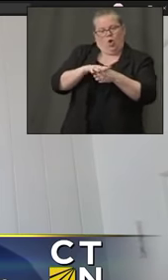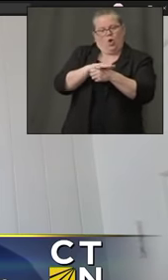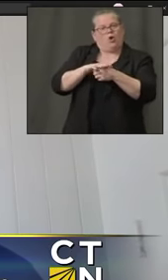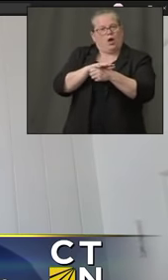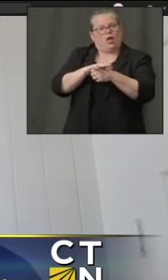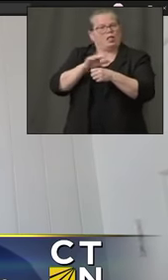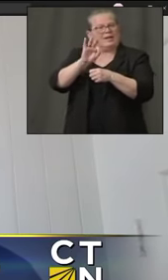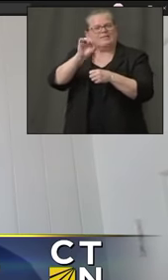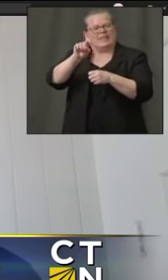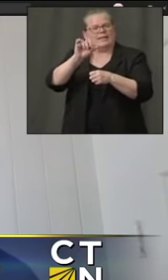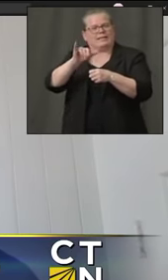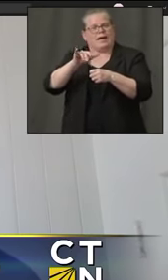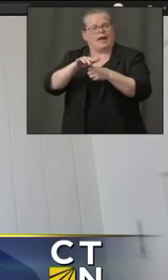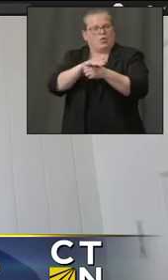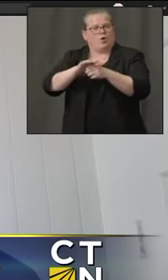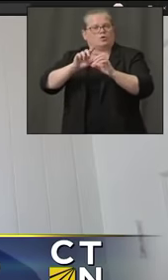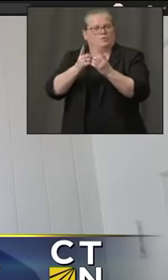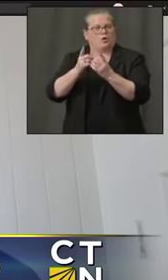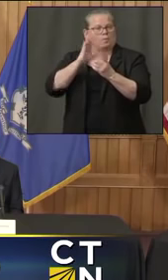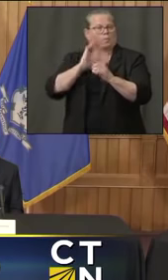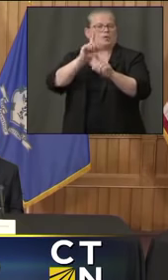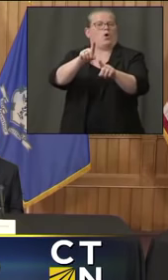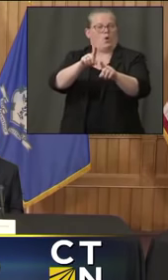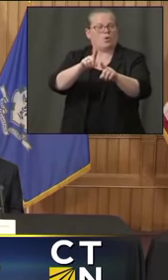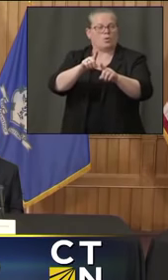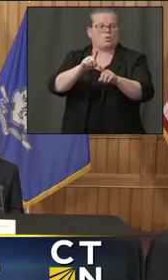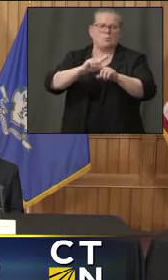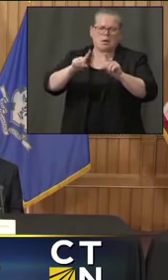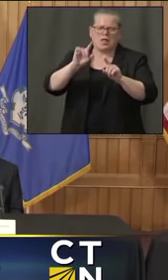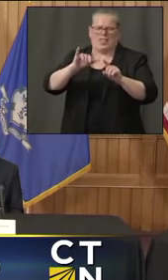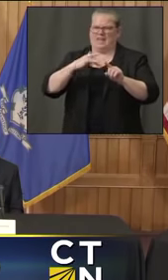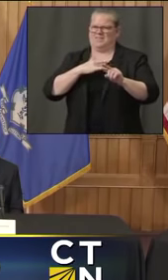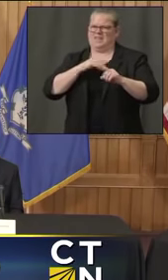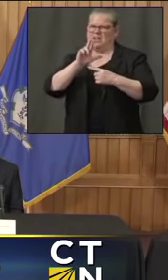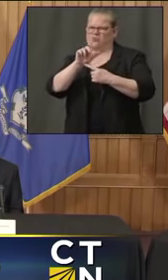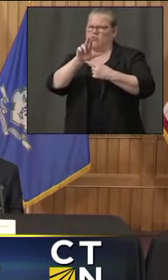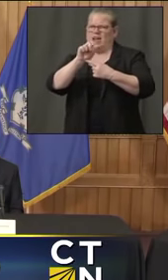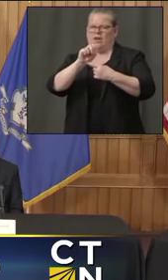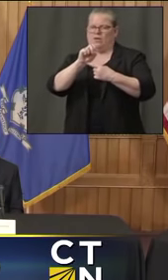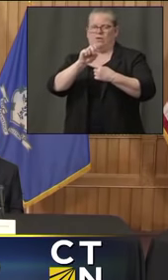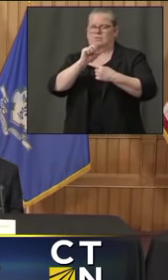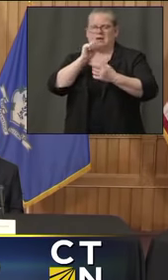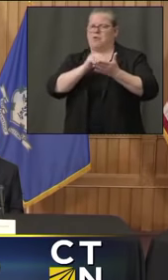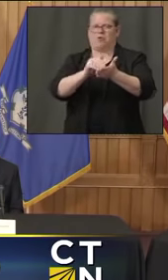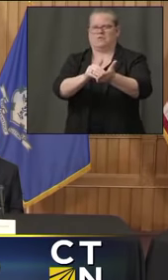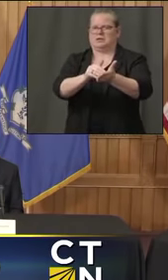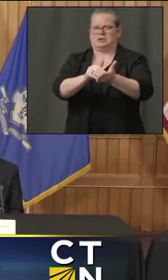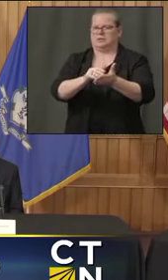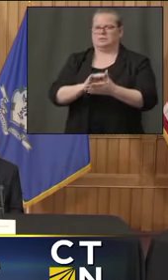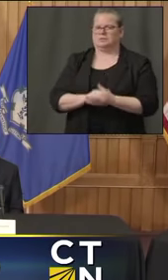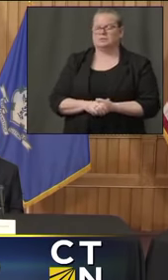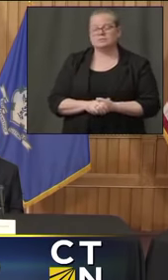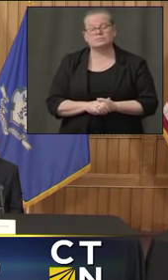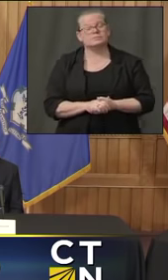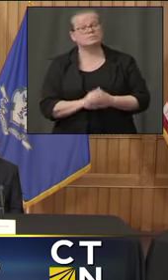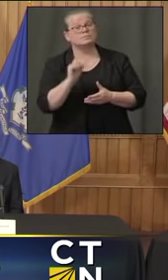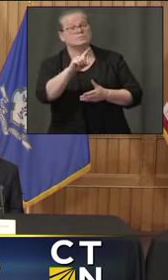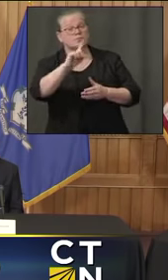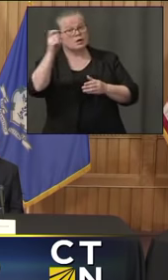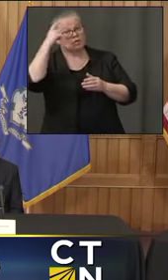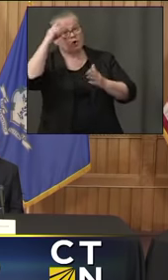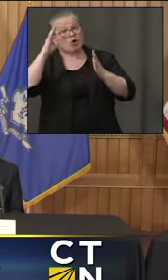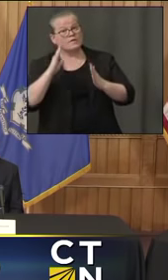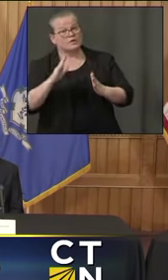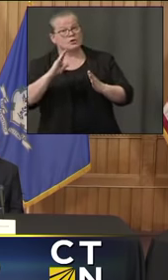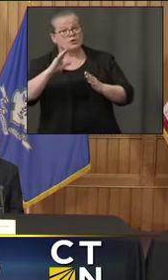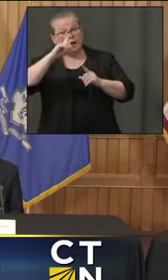rare. And Governor, could I ask whether you've got summer school guidelines set up yet, or is that still too